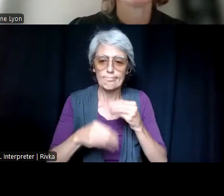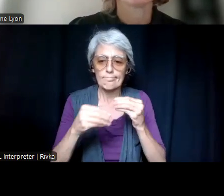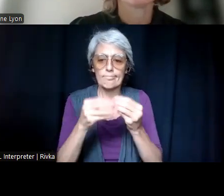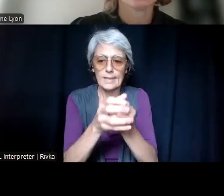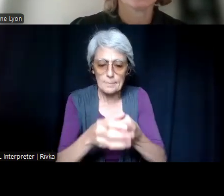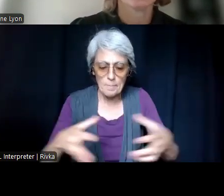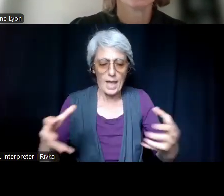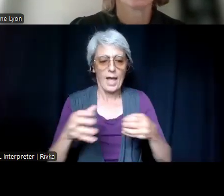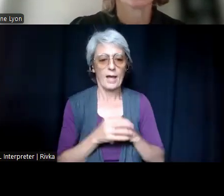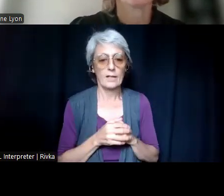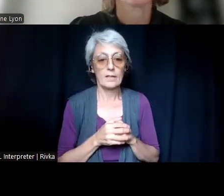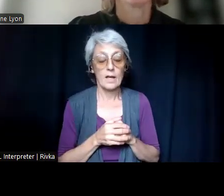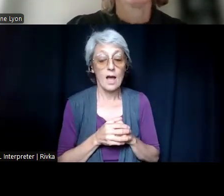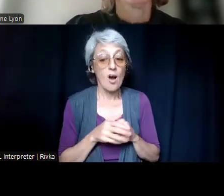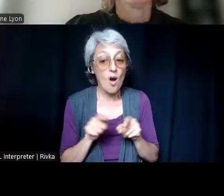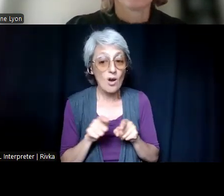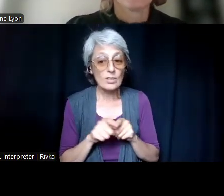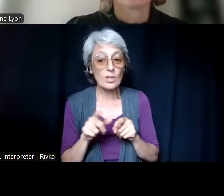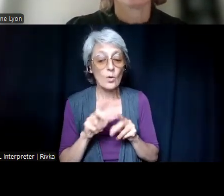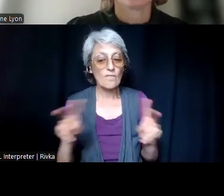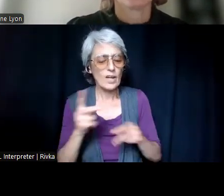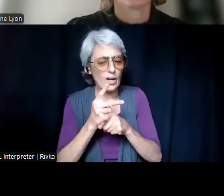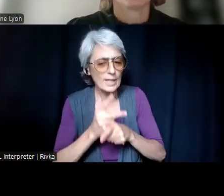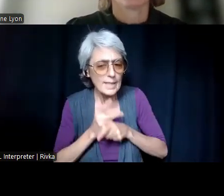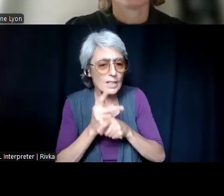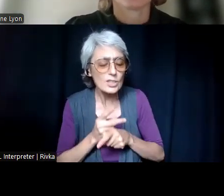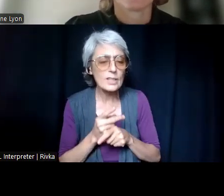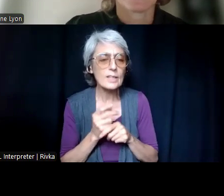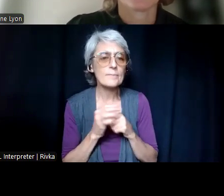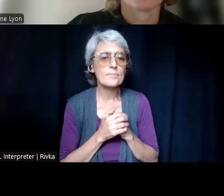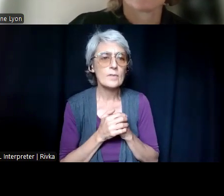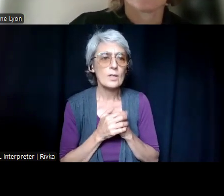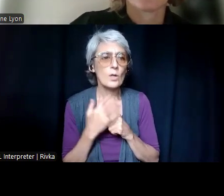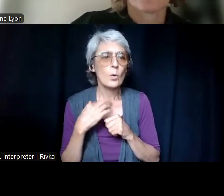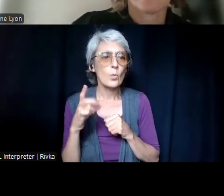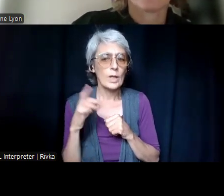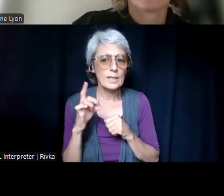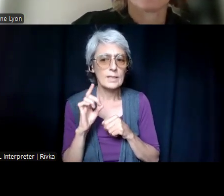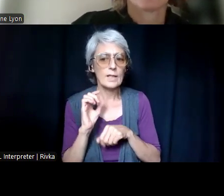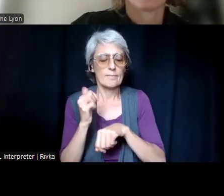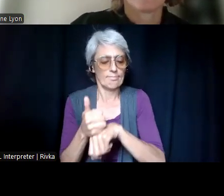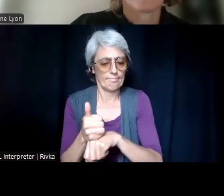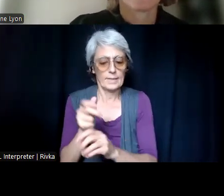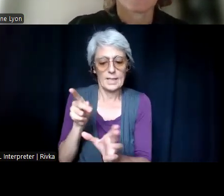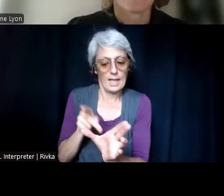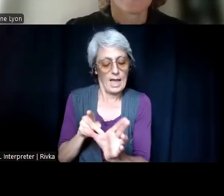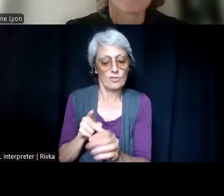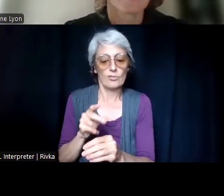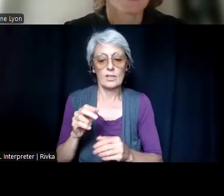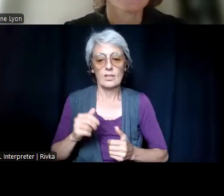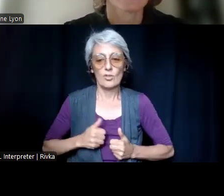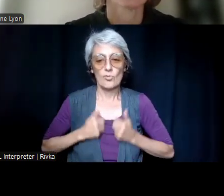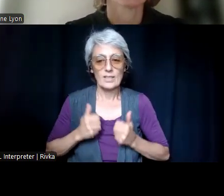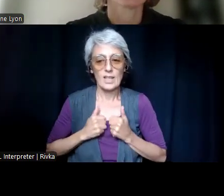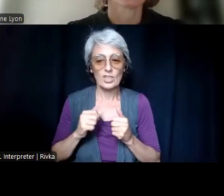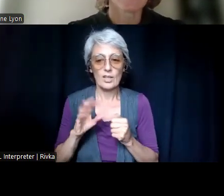very intentionally waited to implement our psychiatric residential treatment facility benefit. So that is